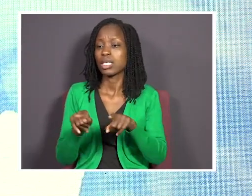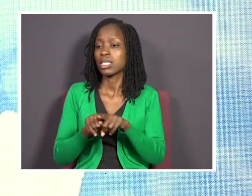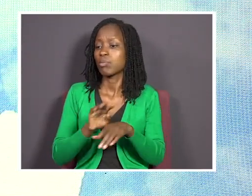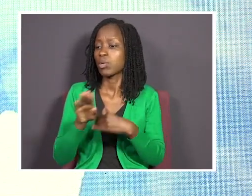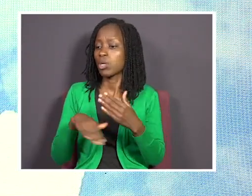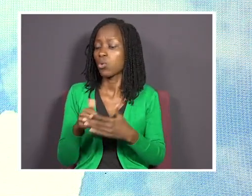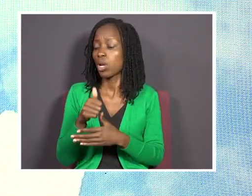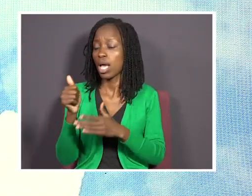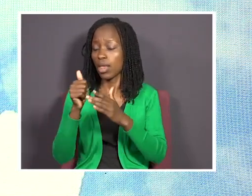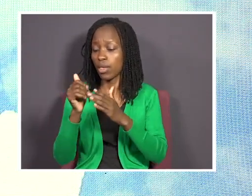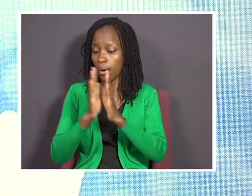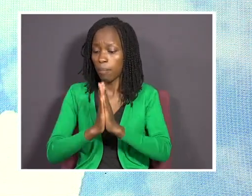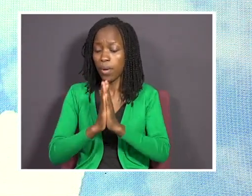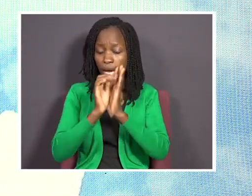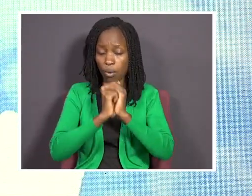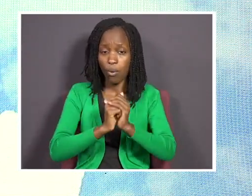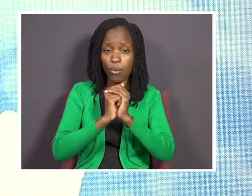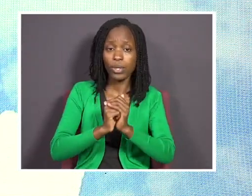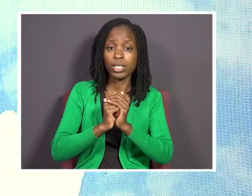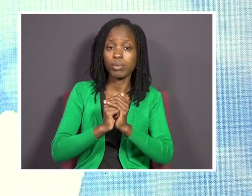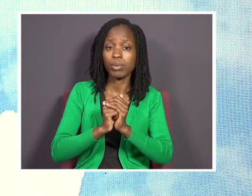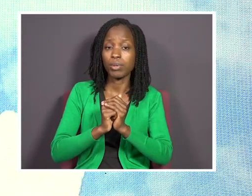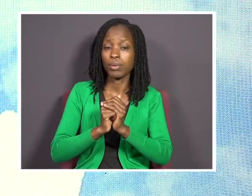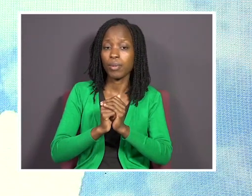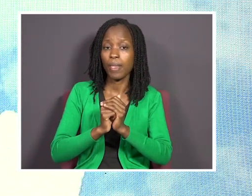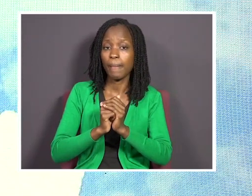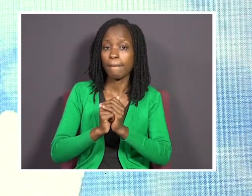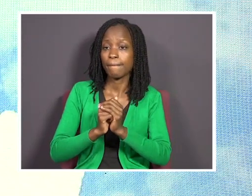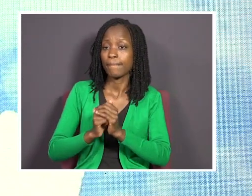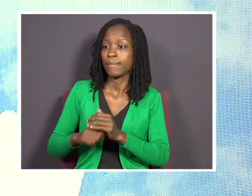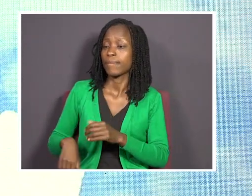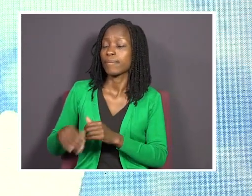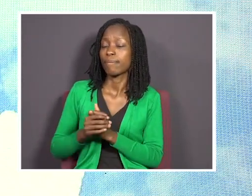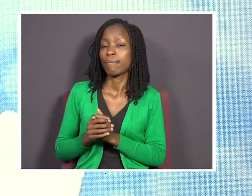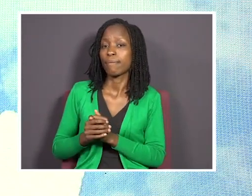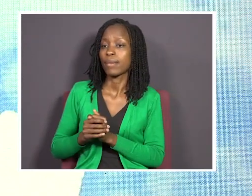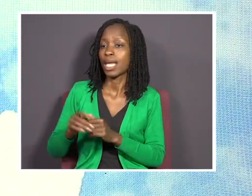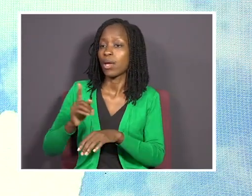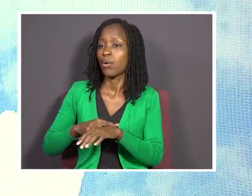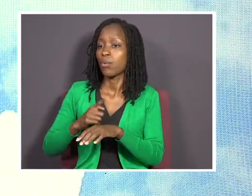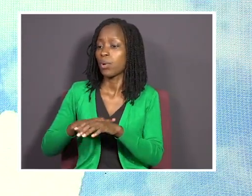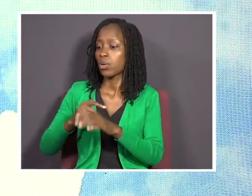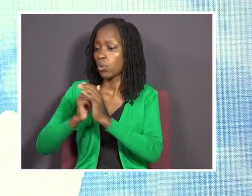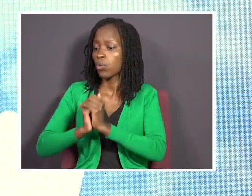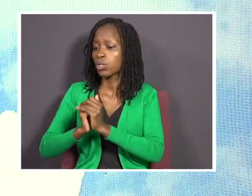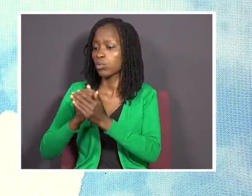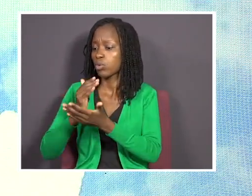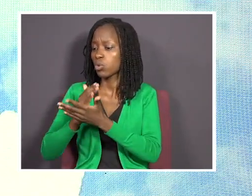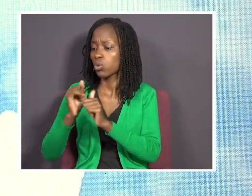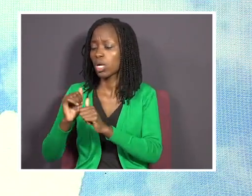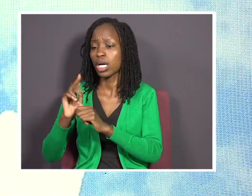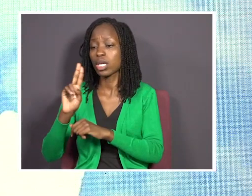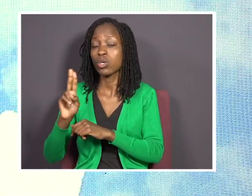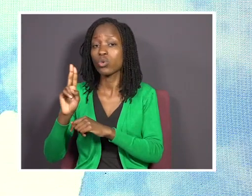prayers, adoration is to be uttered not just in flowery words, if you have the flowery words. What is